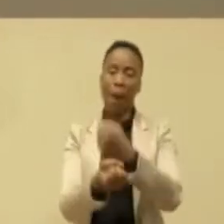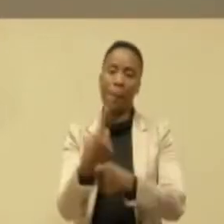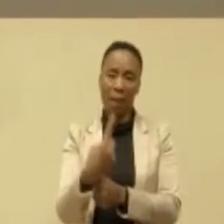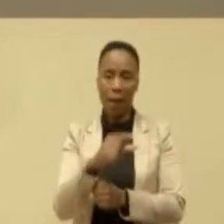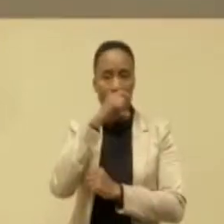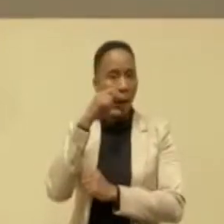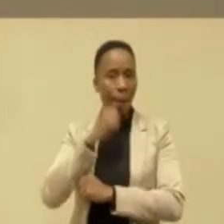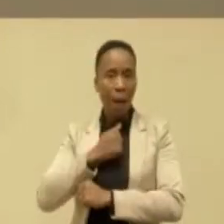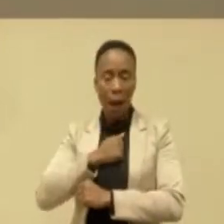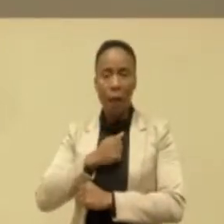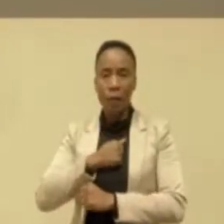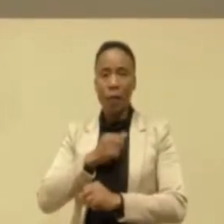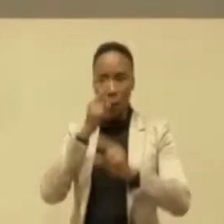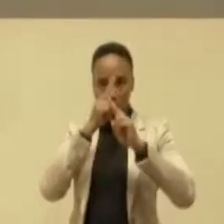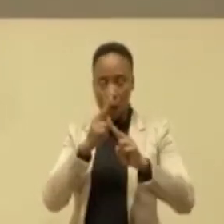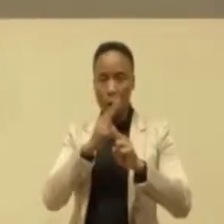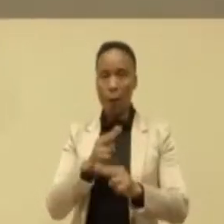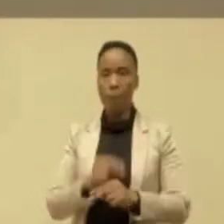name is